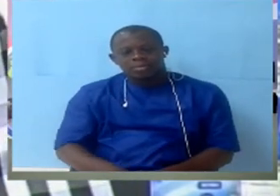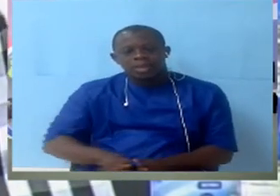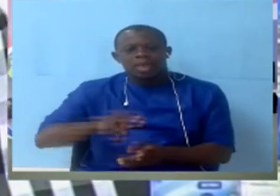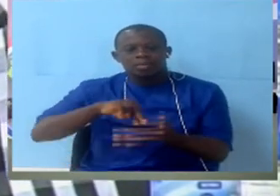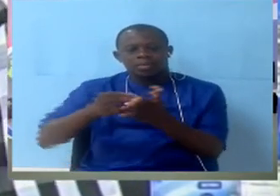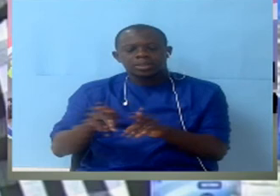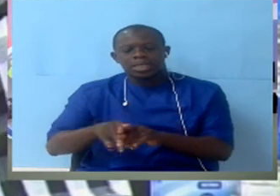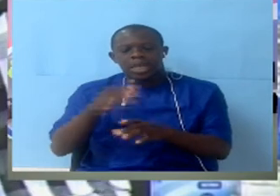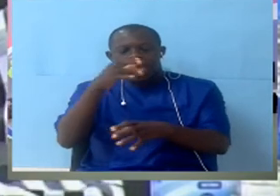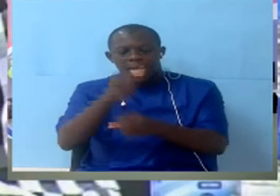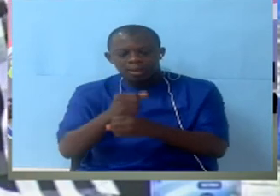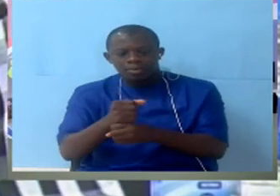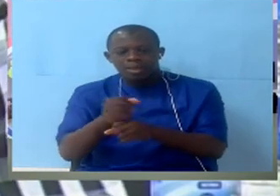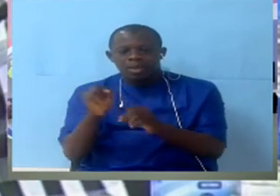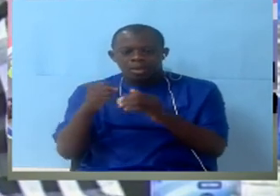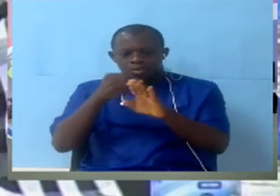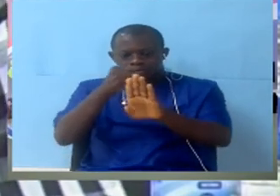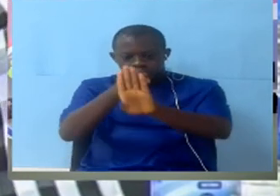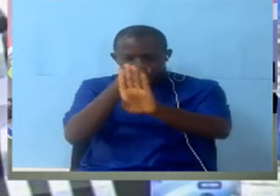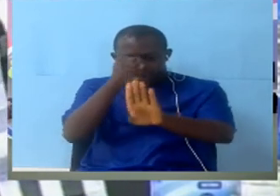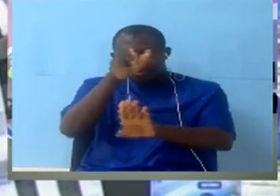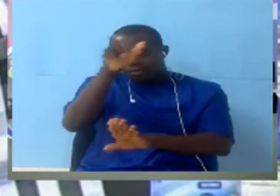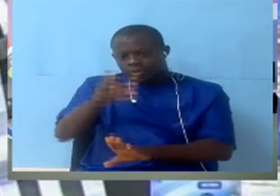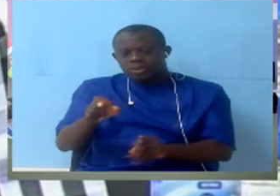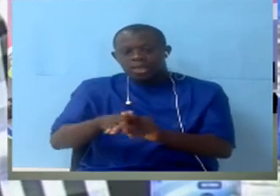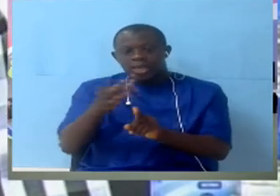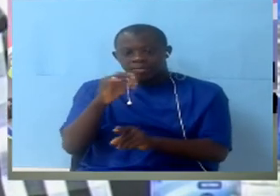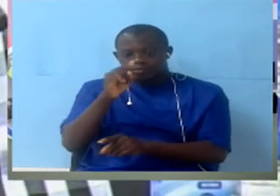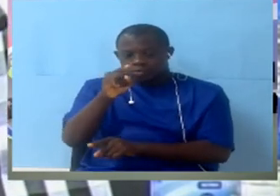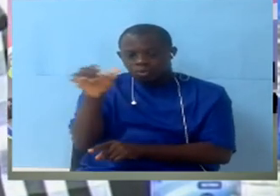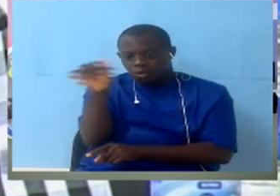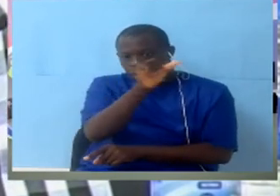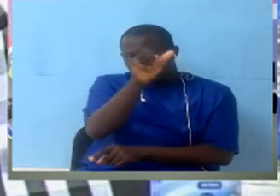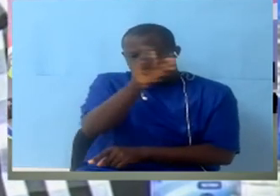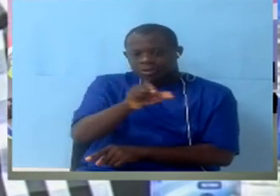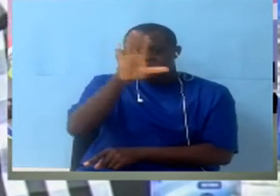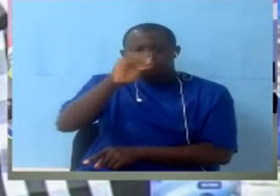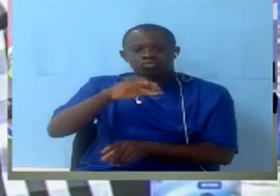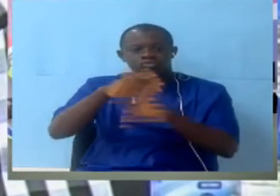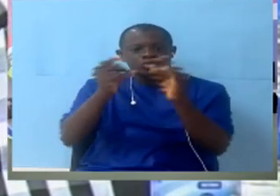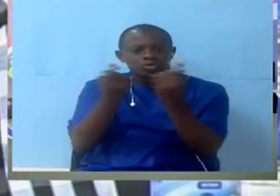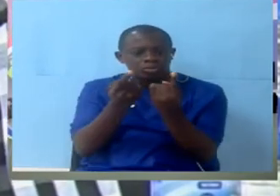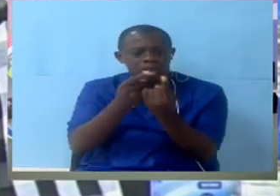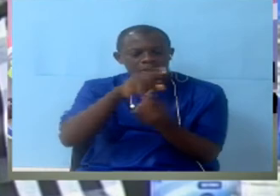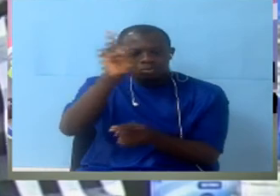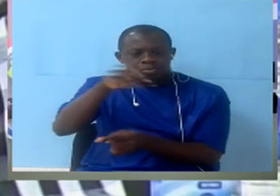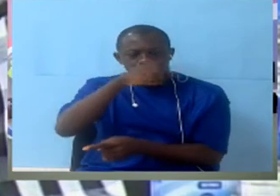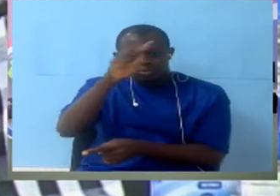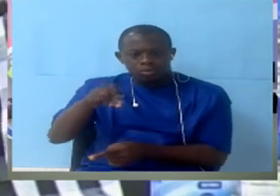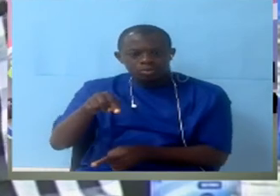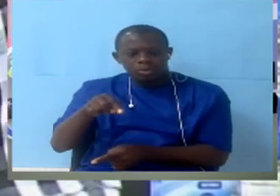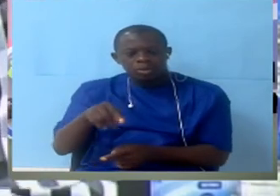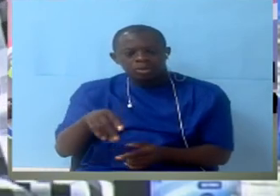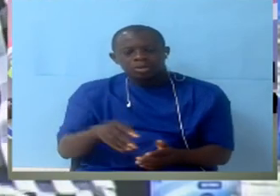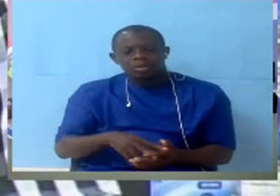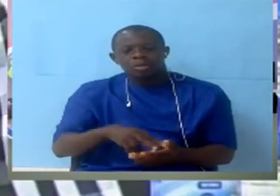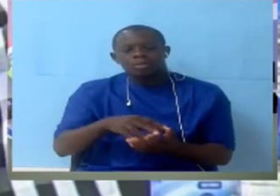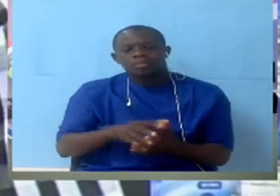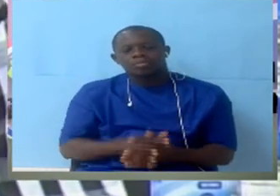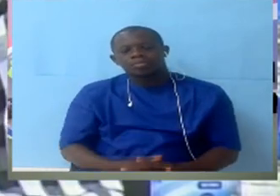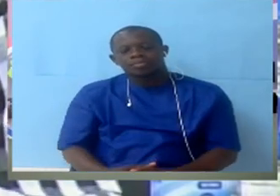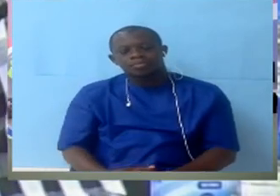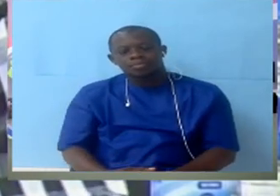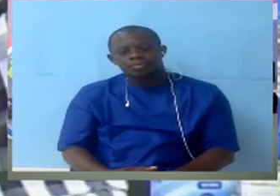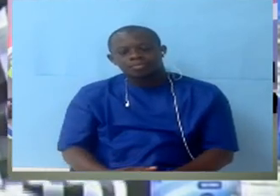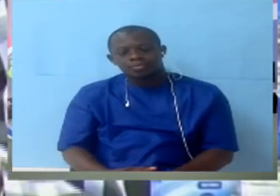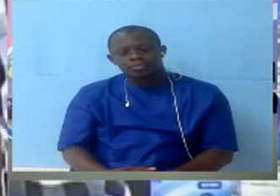They will cover him. But if you, the other person does something which is wrong, so it will growl because